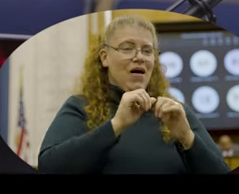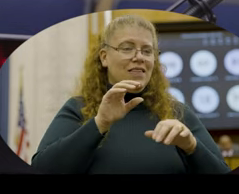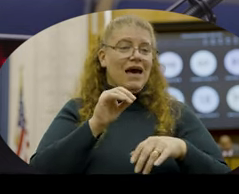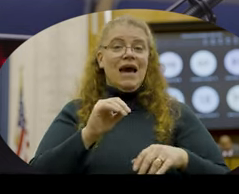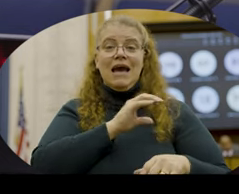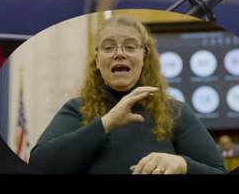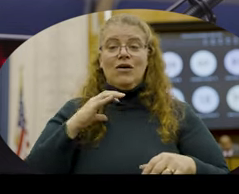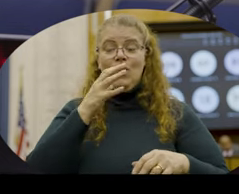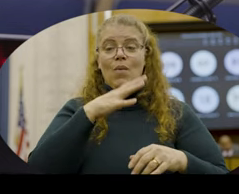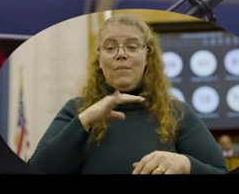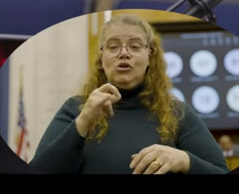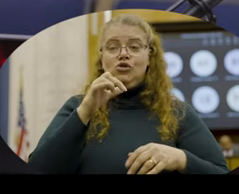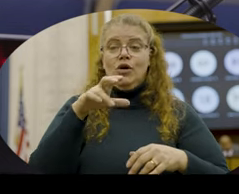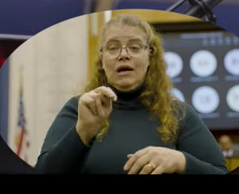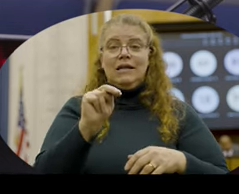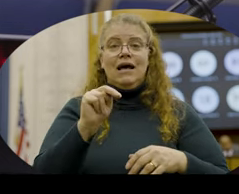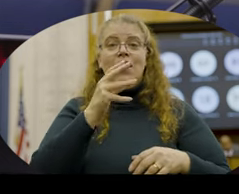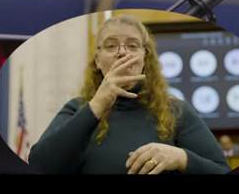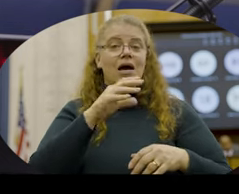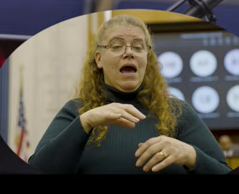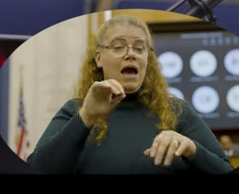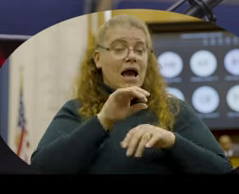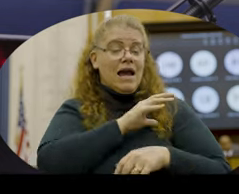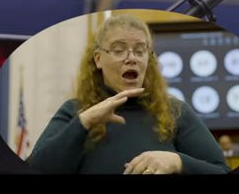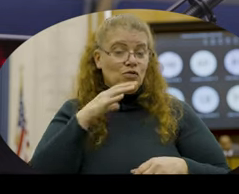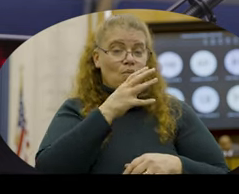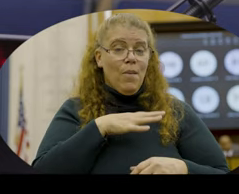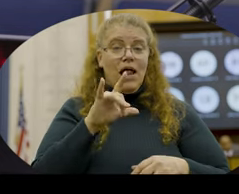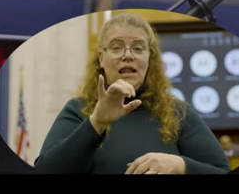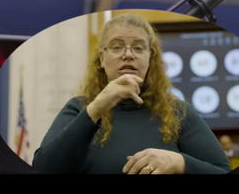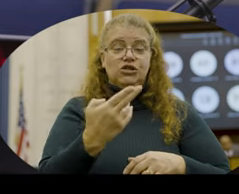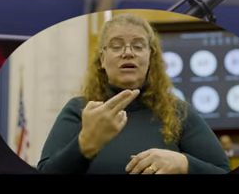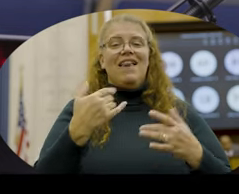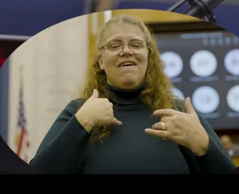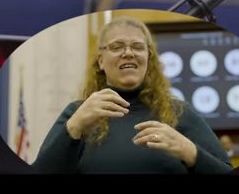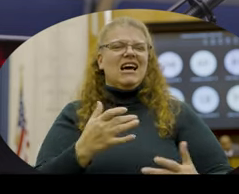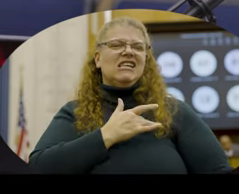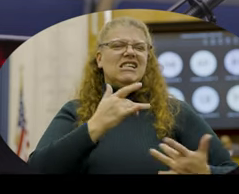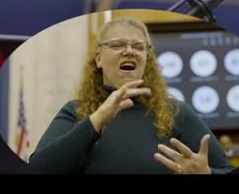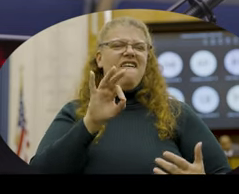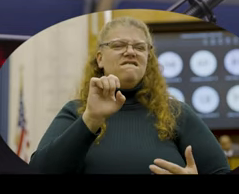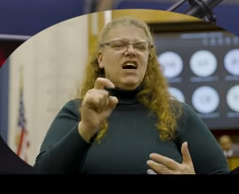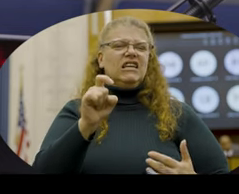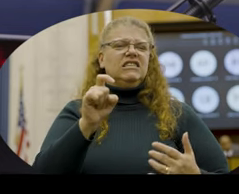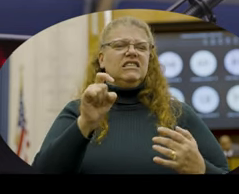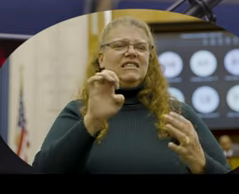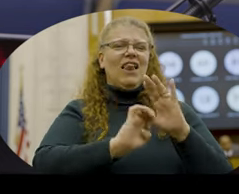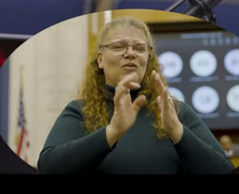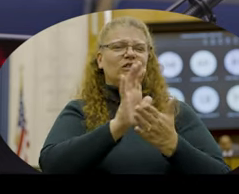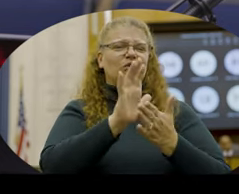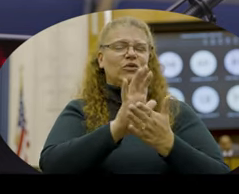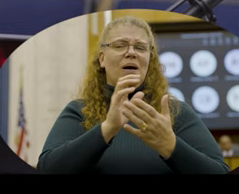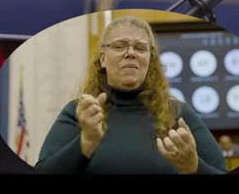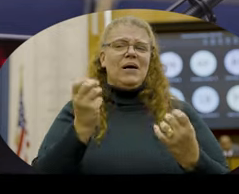a study that suggests our children lost about one-third of a school year worth of learning during the pandemic, with